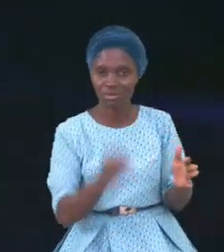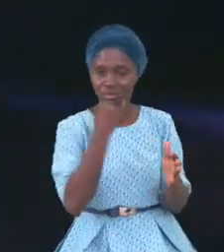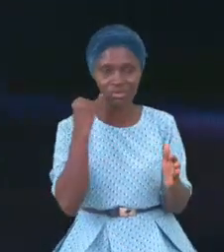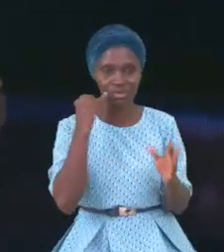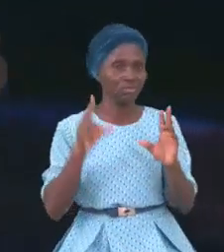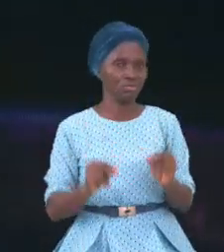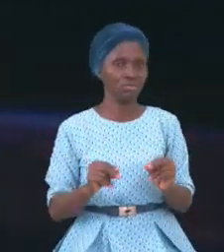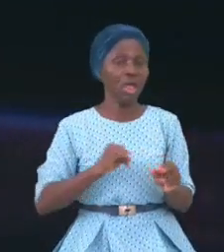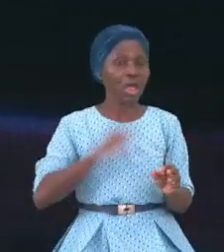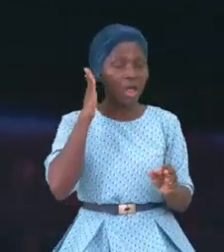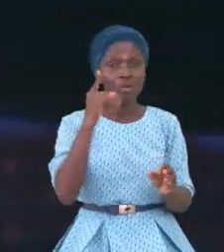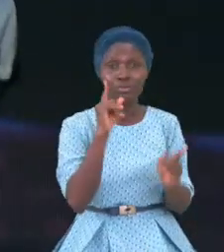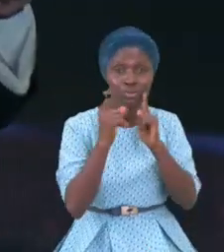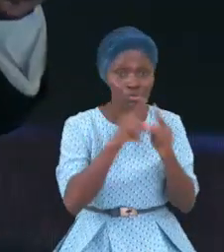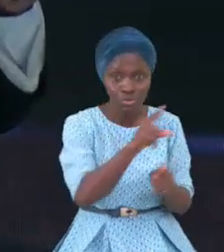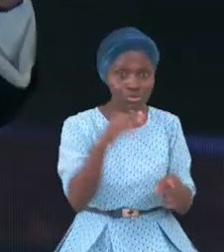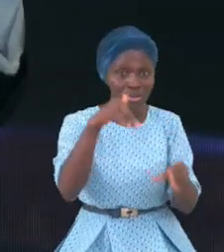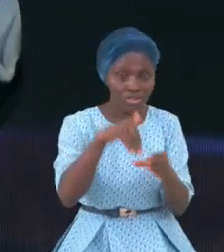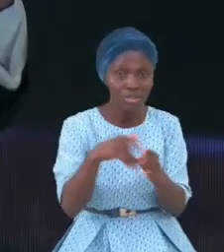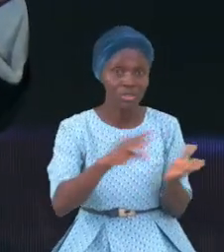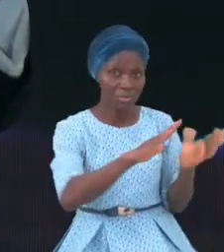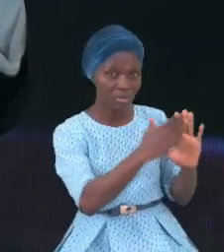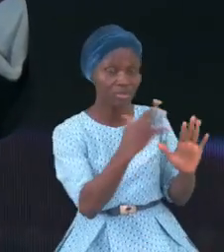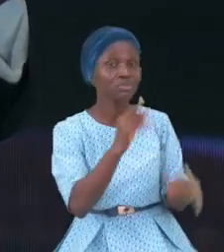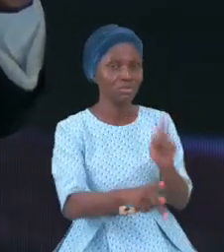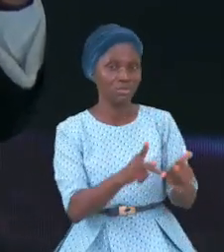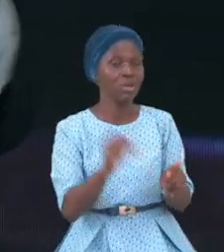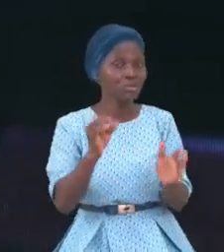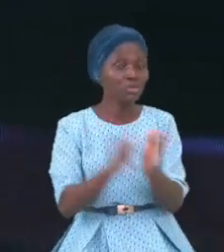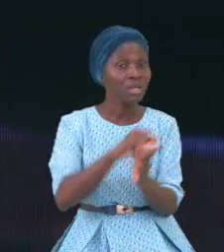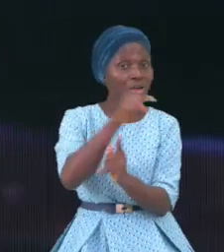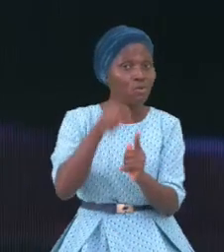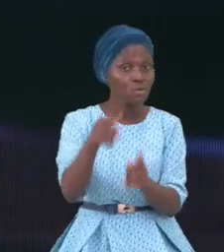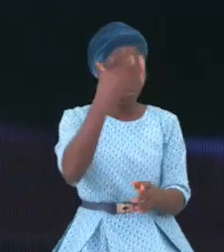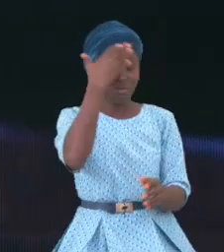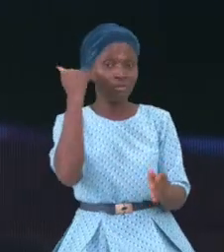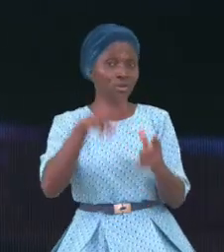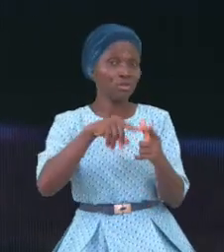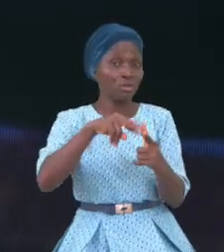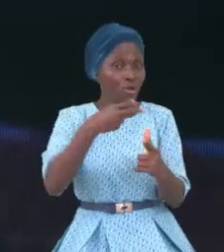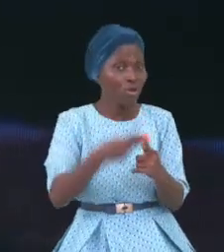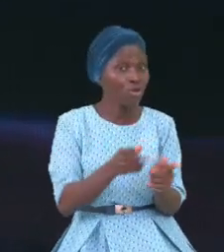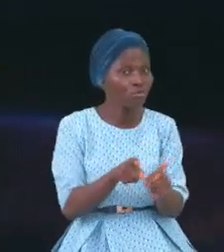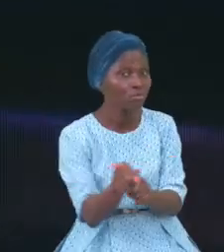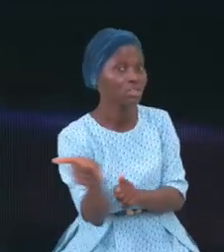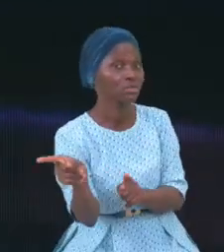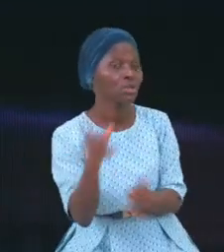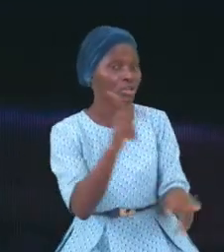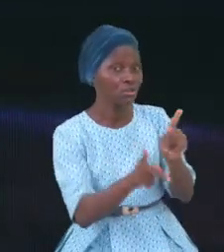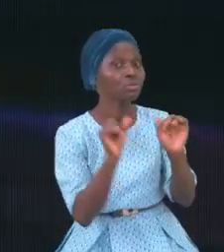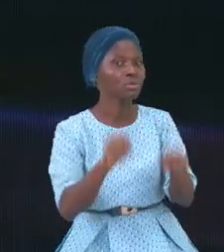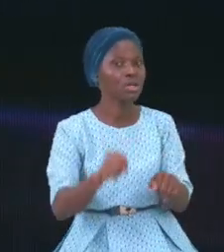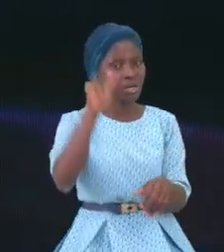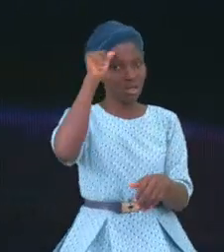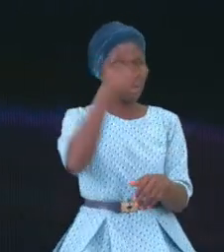will remind you and say, remember what you were told in our presence. When you are